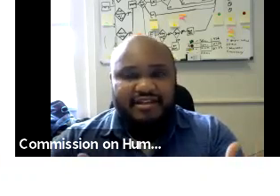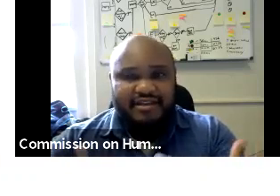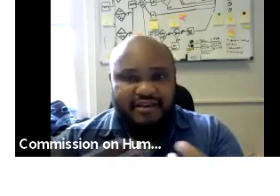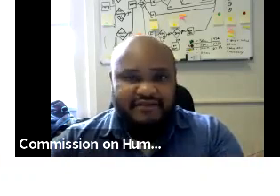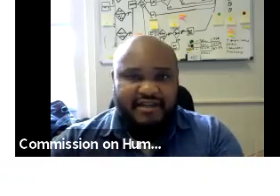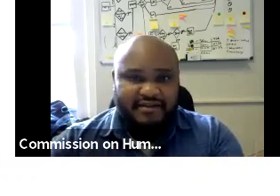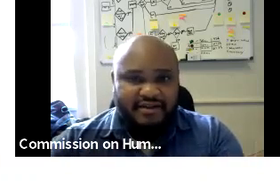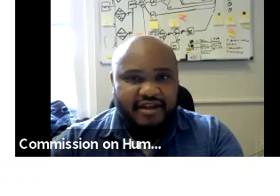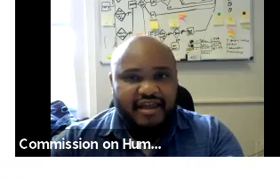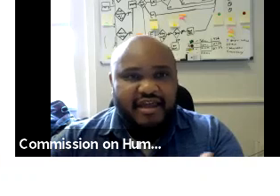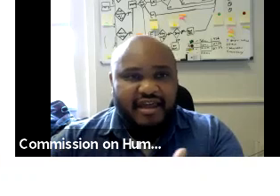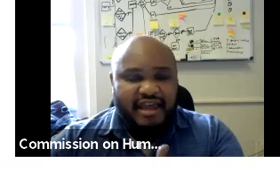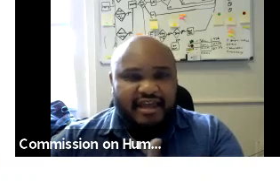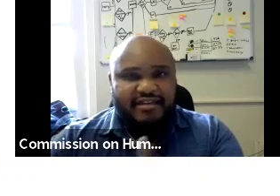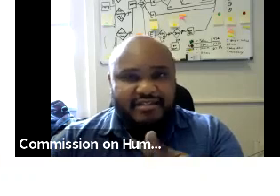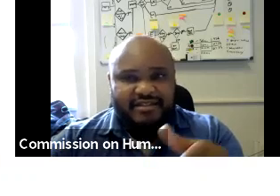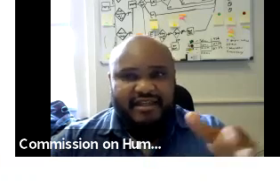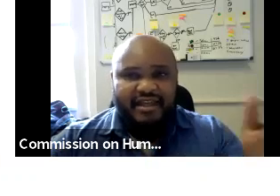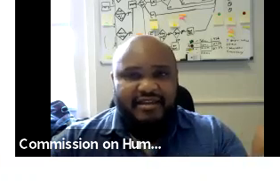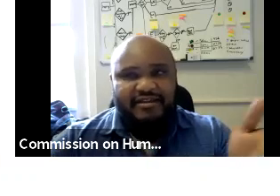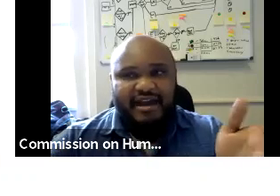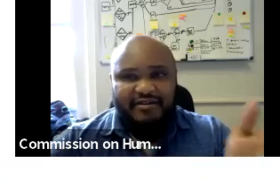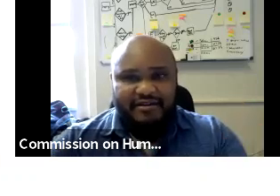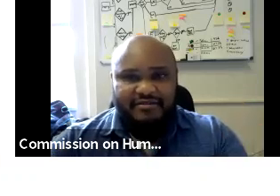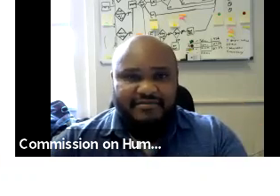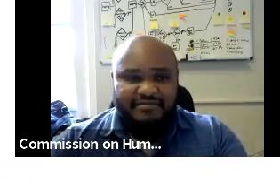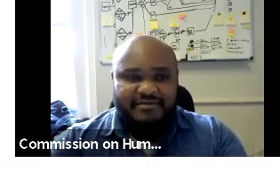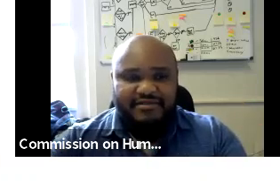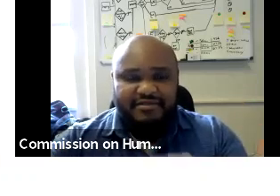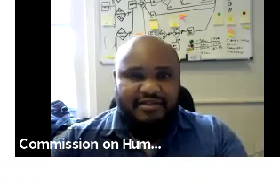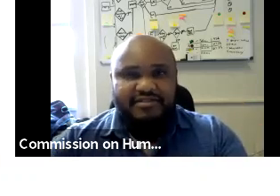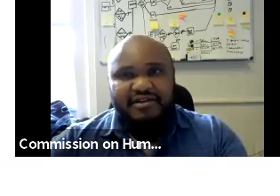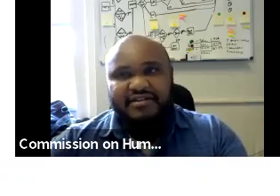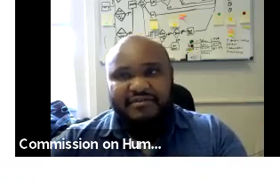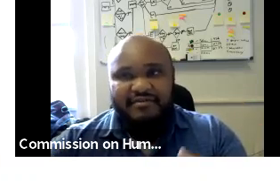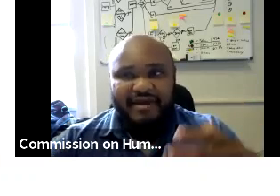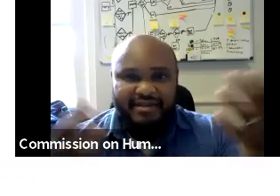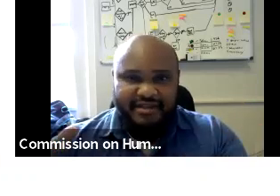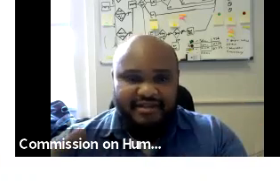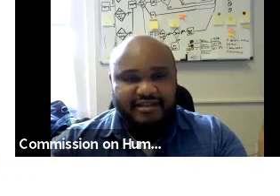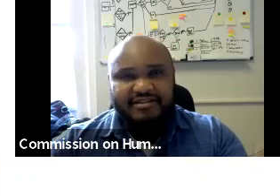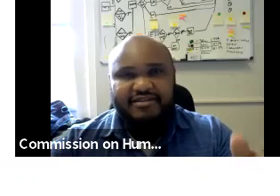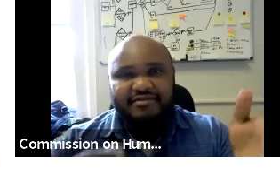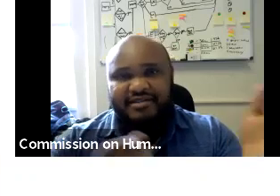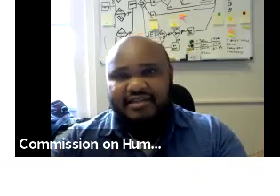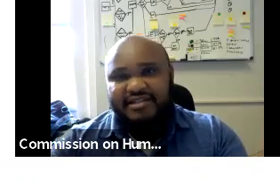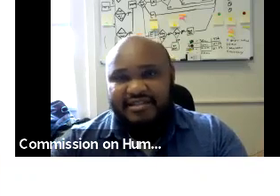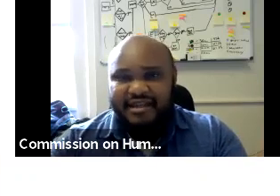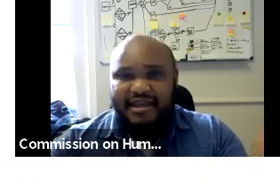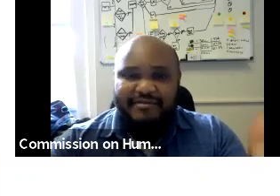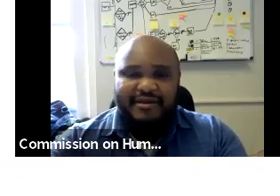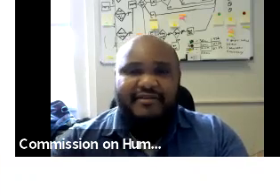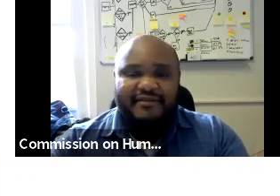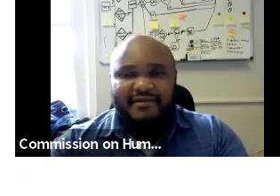our idea of gender. And in our social construction, we imagine two